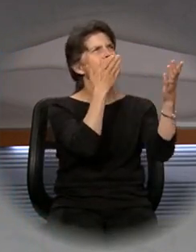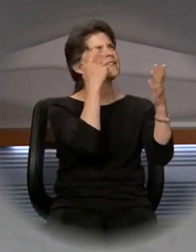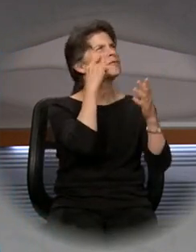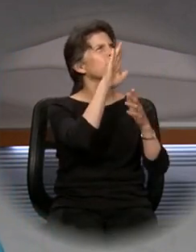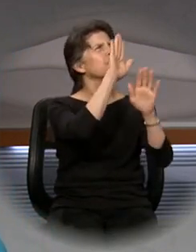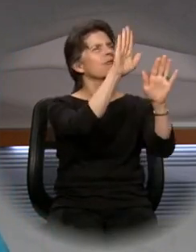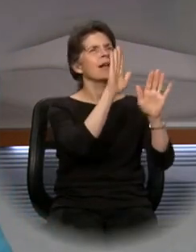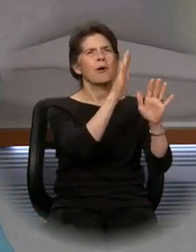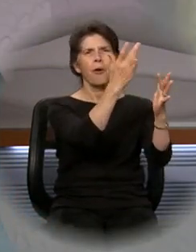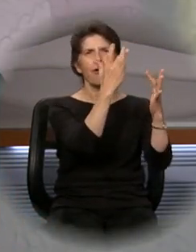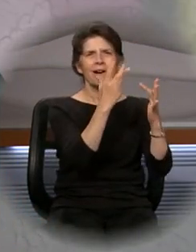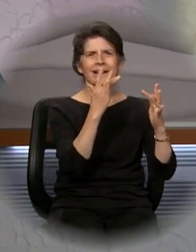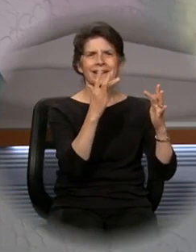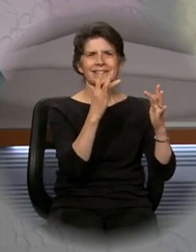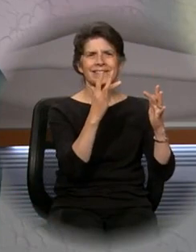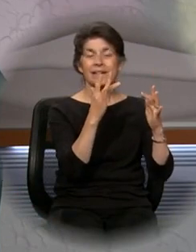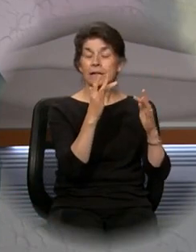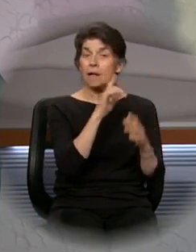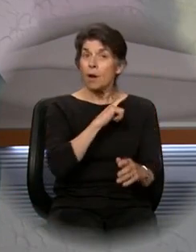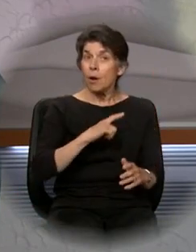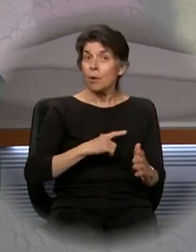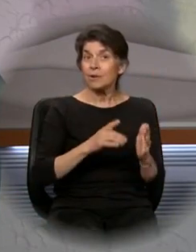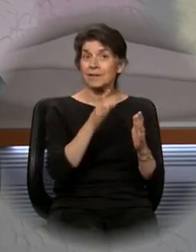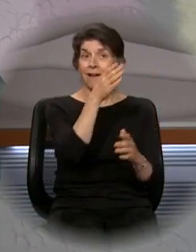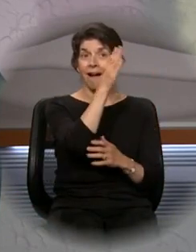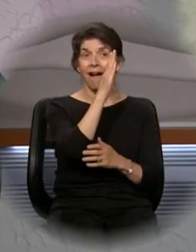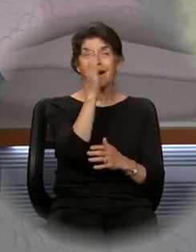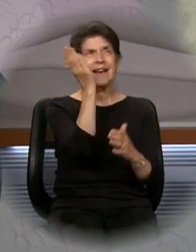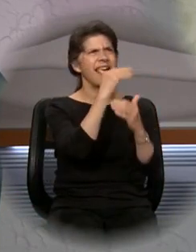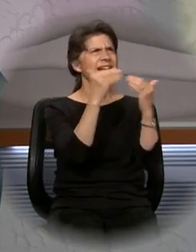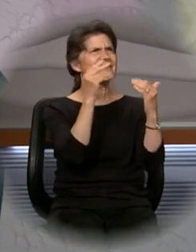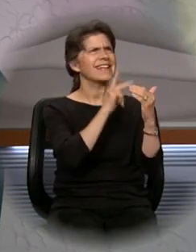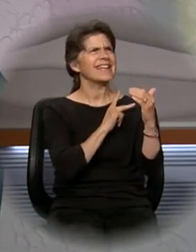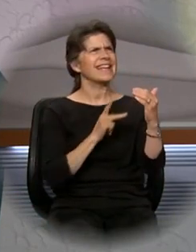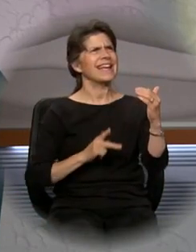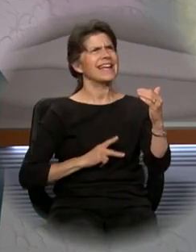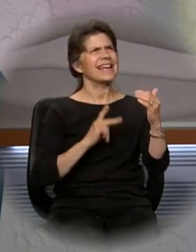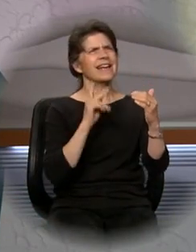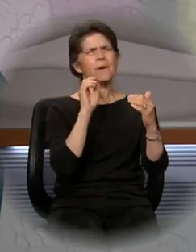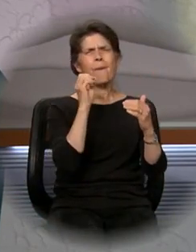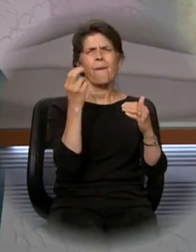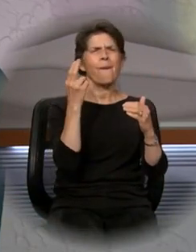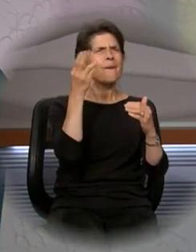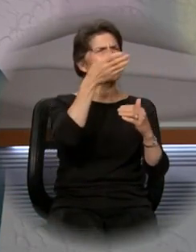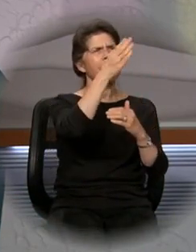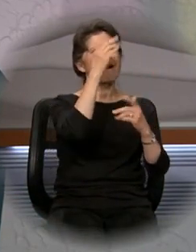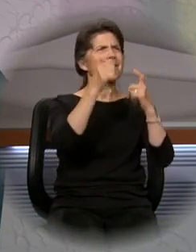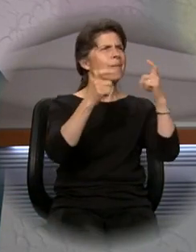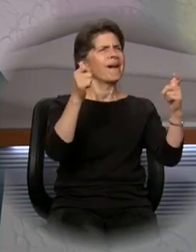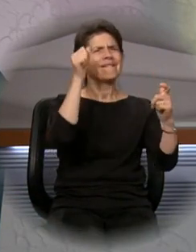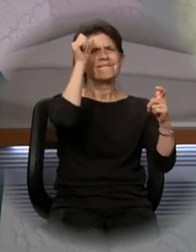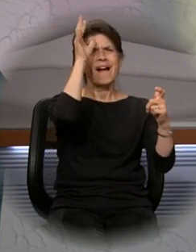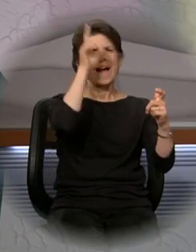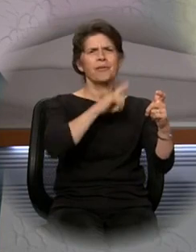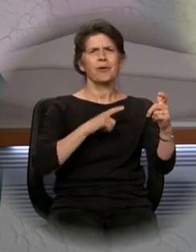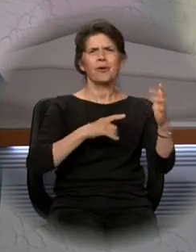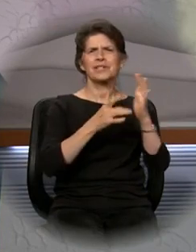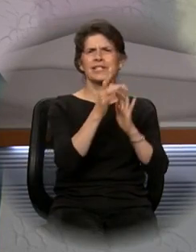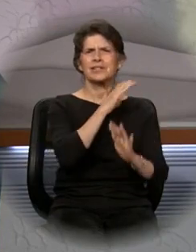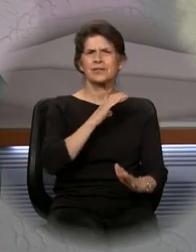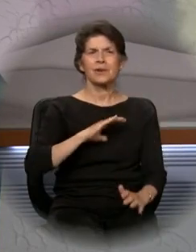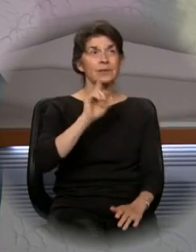for your great glory. Lord God, Heavenly King. O God, Almighty Father. Lord Jesus Christ,